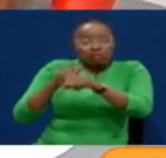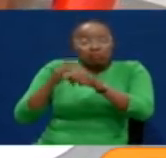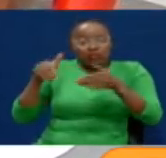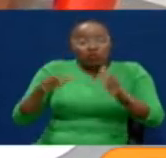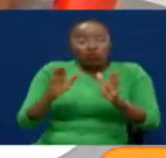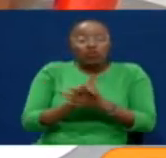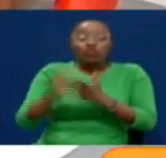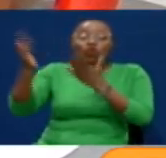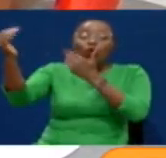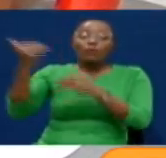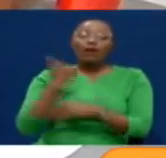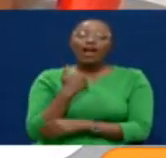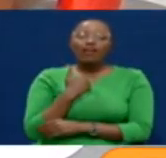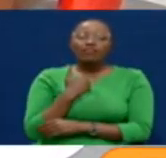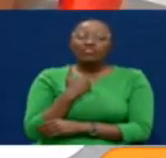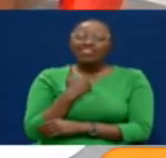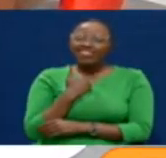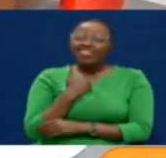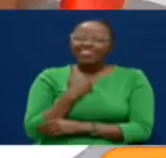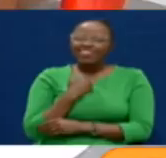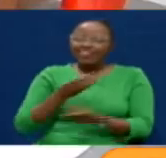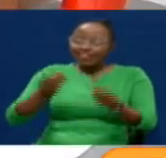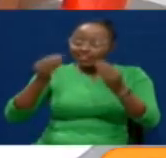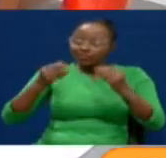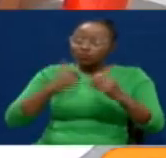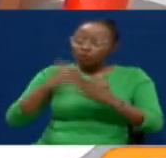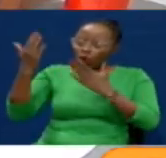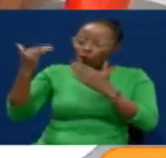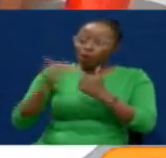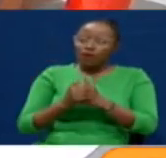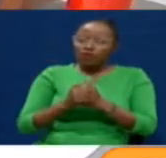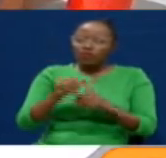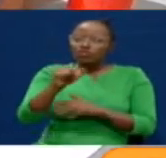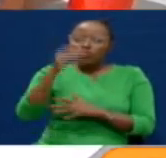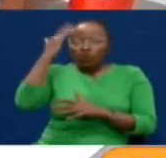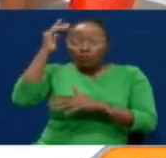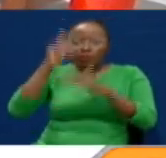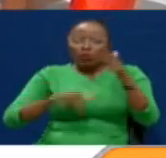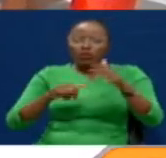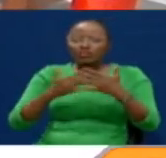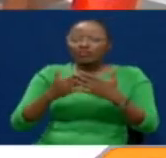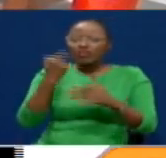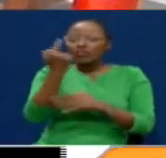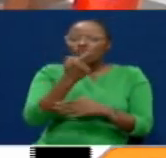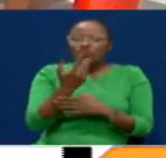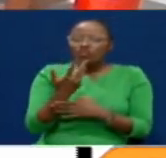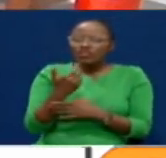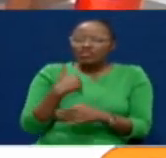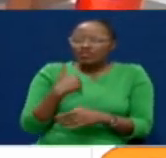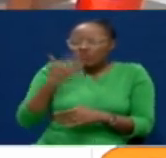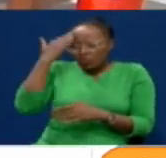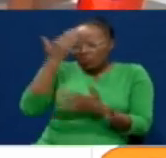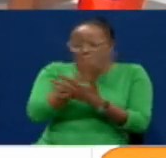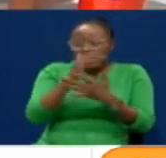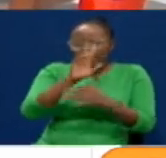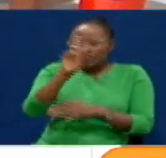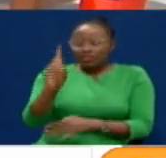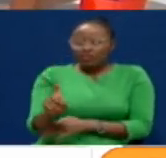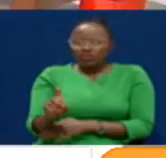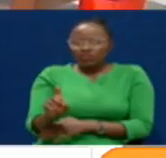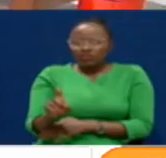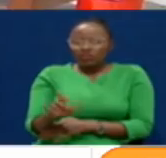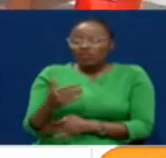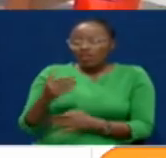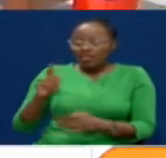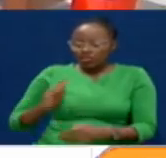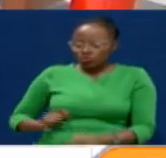There is hope. What? He gives me hope. What do you remember about him other than file footage? Do you remember anything? And his pinstripe suit.